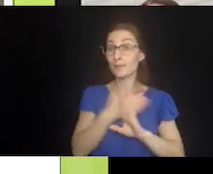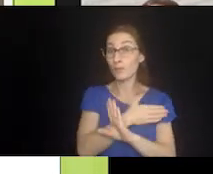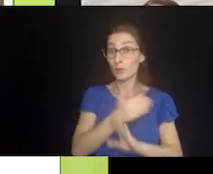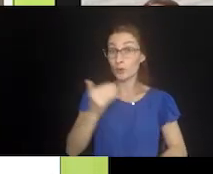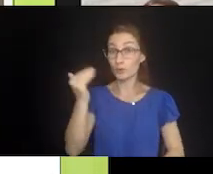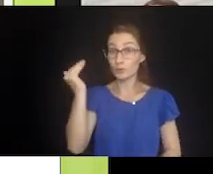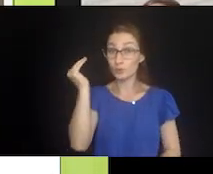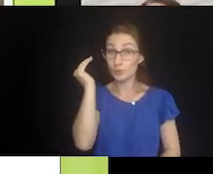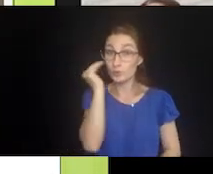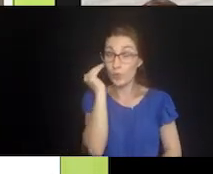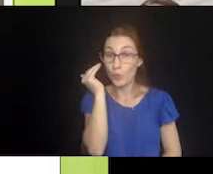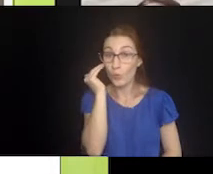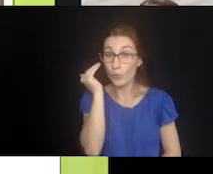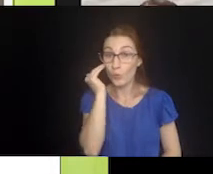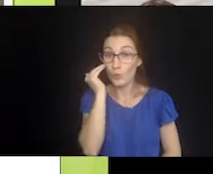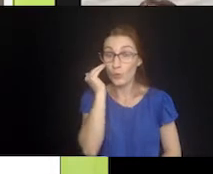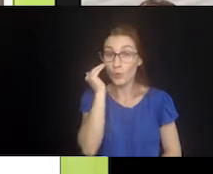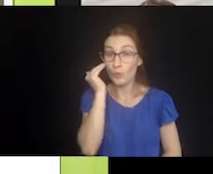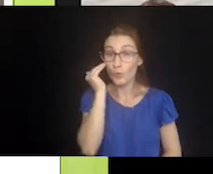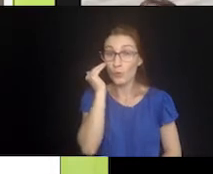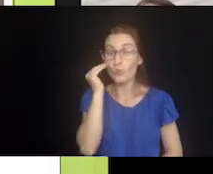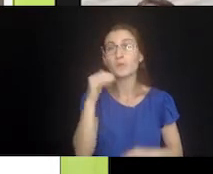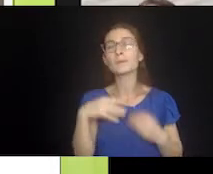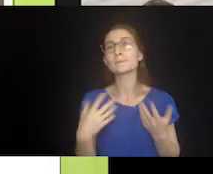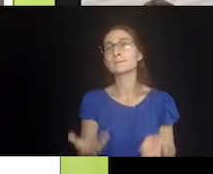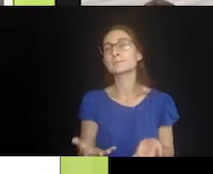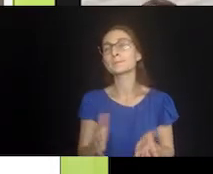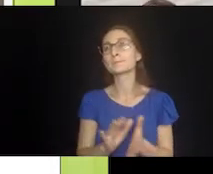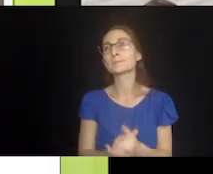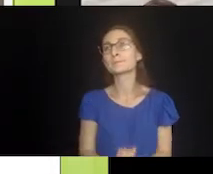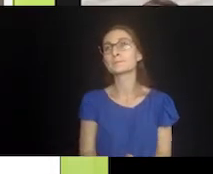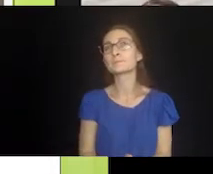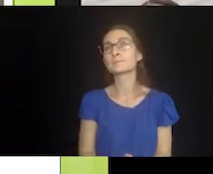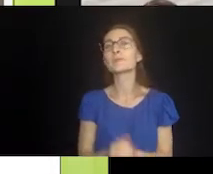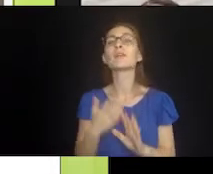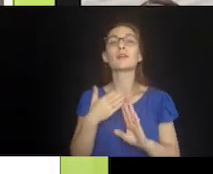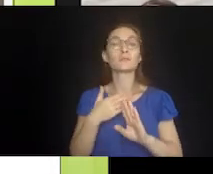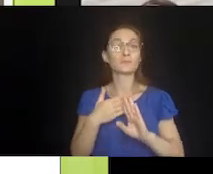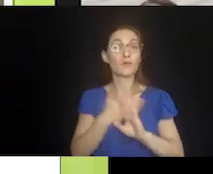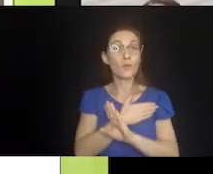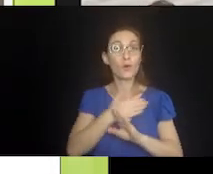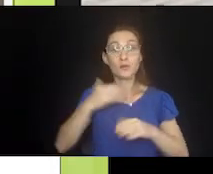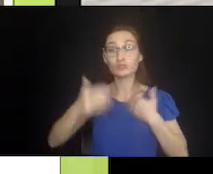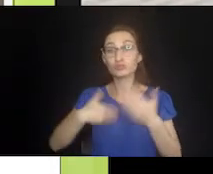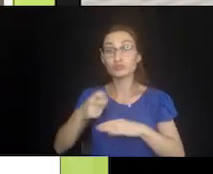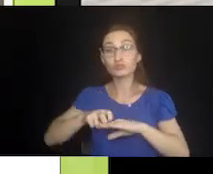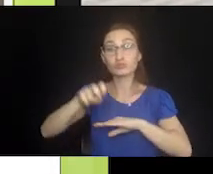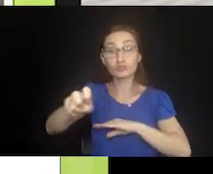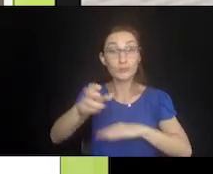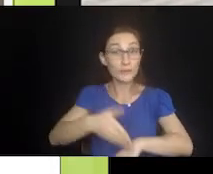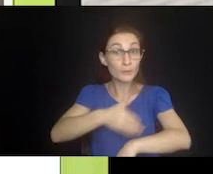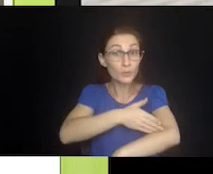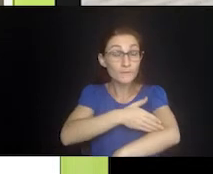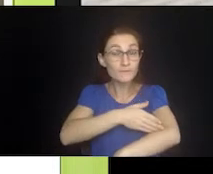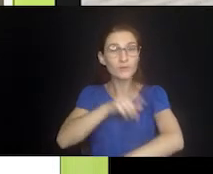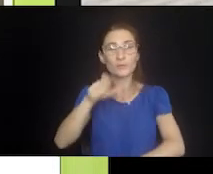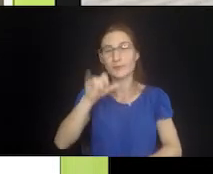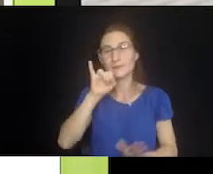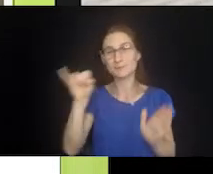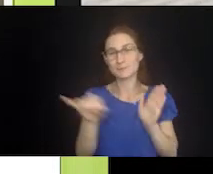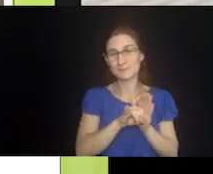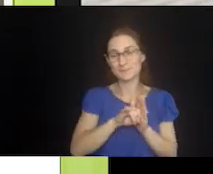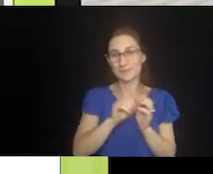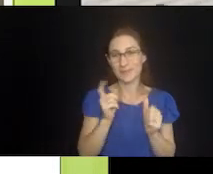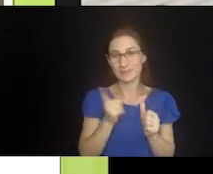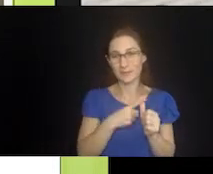make is that before you can know what you before you can improve